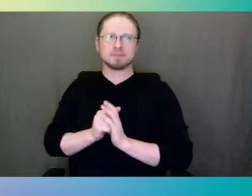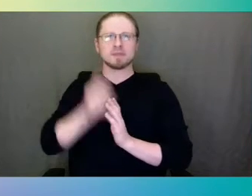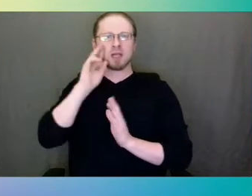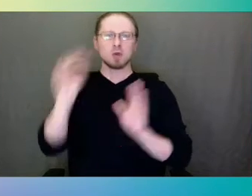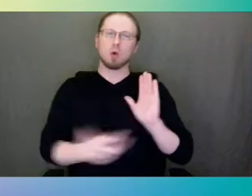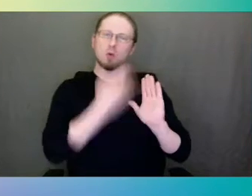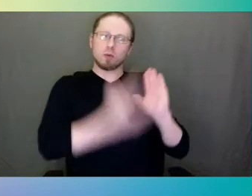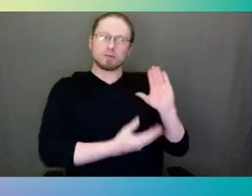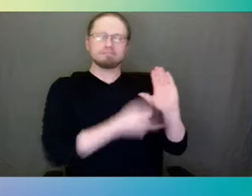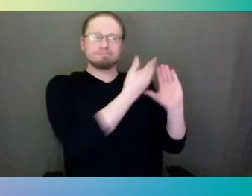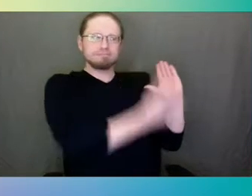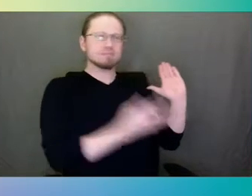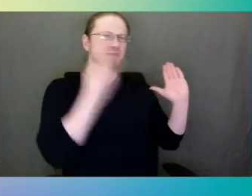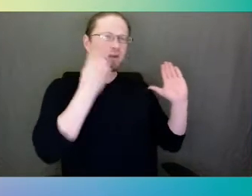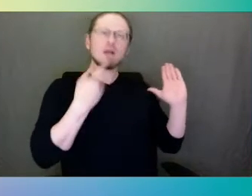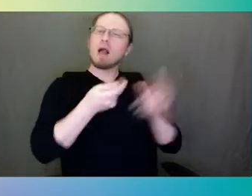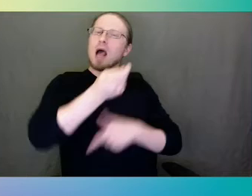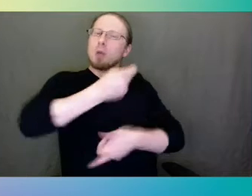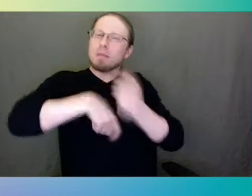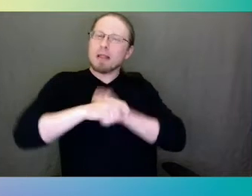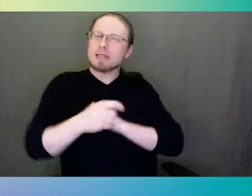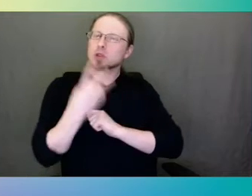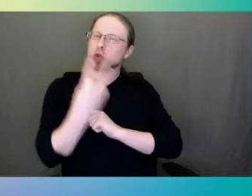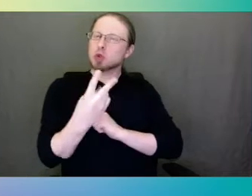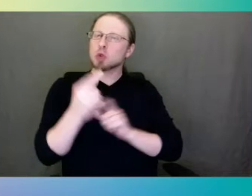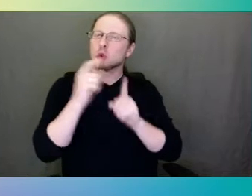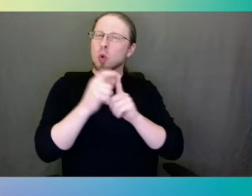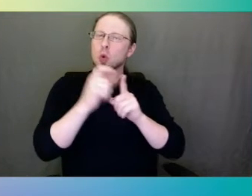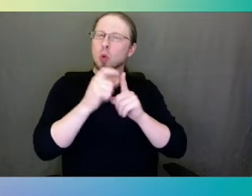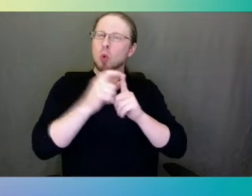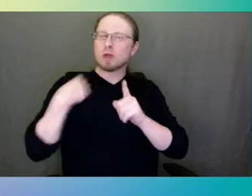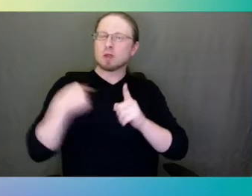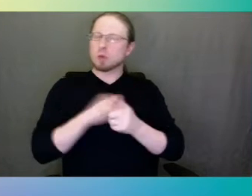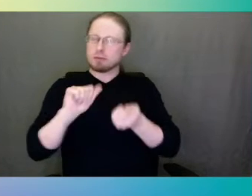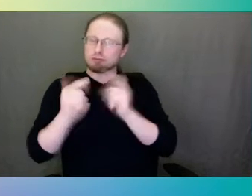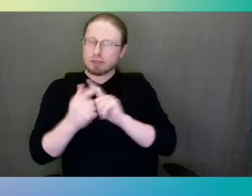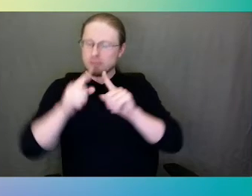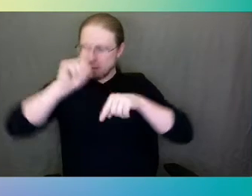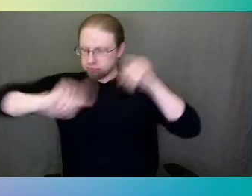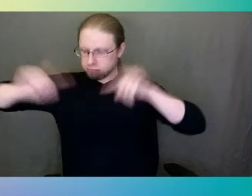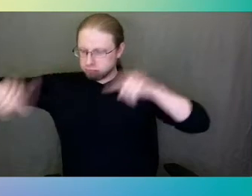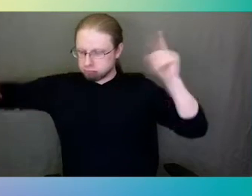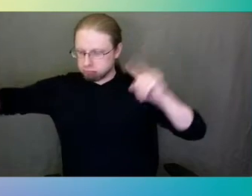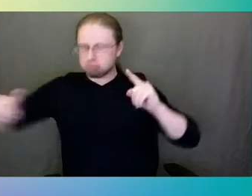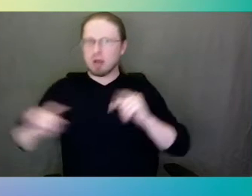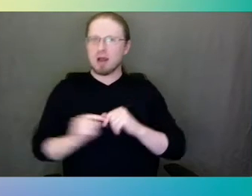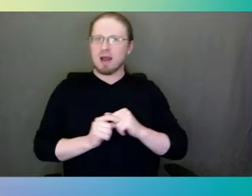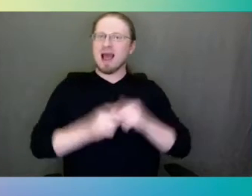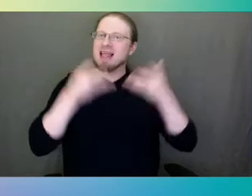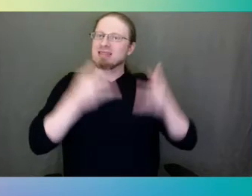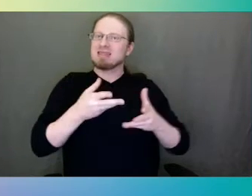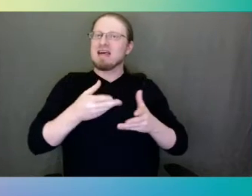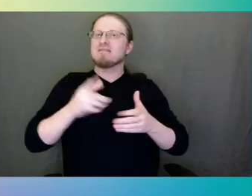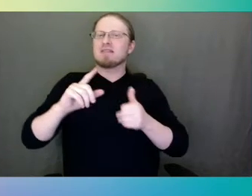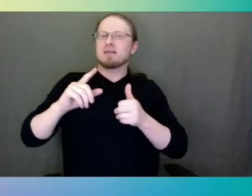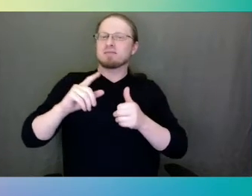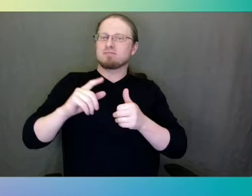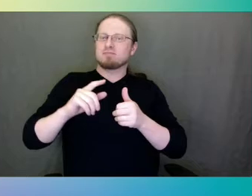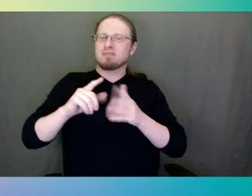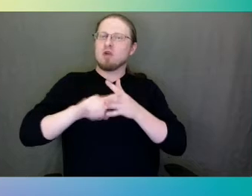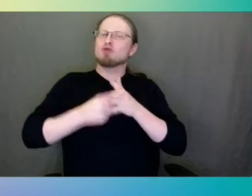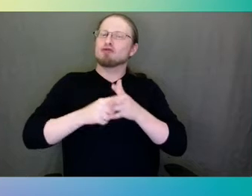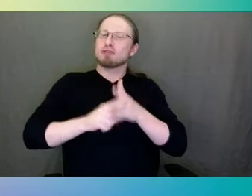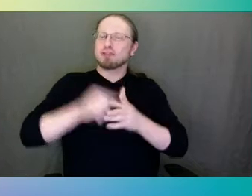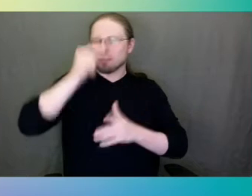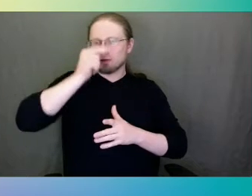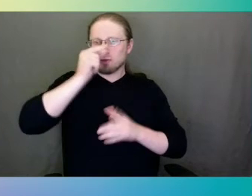I've replaced the words that have been so translated in many different ways over the past 2,000 years, and I've left the original Greek. 1 Corinthians 6:9,